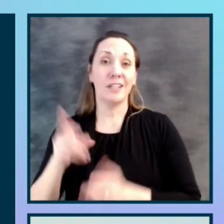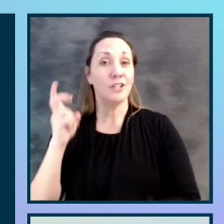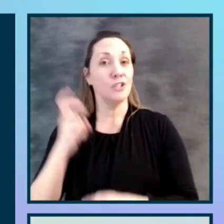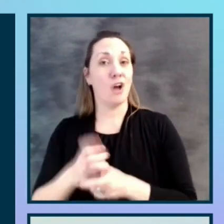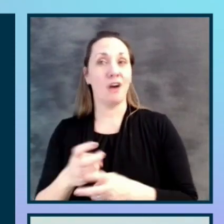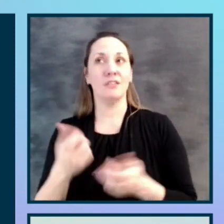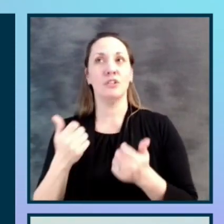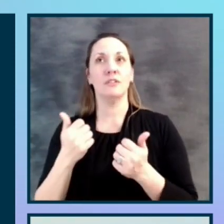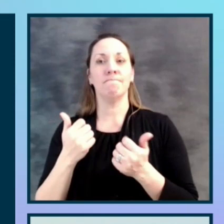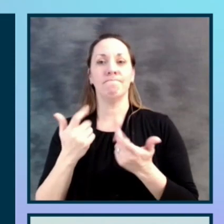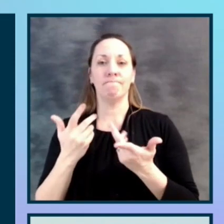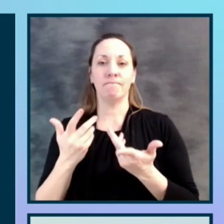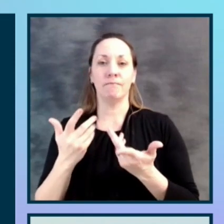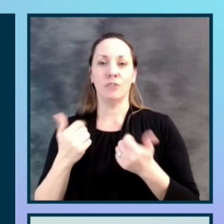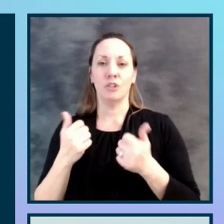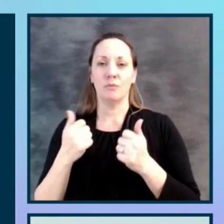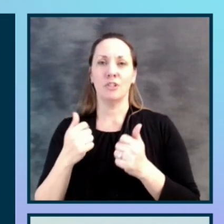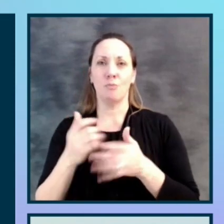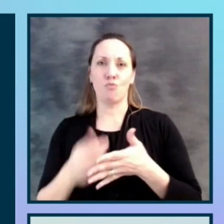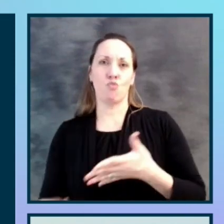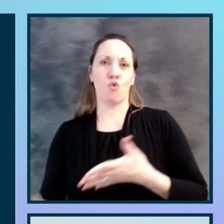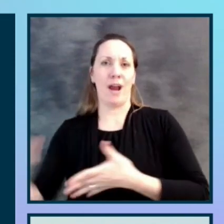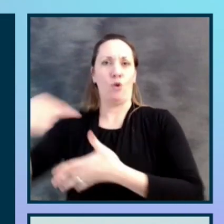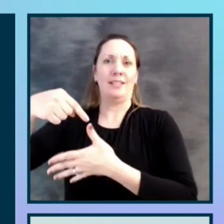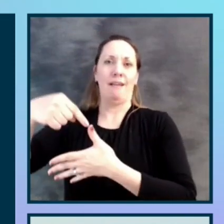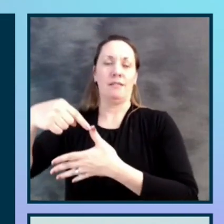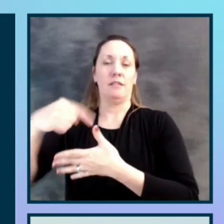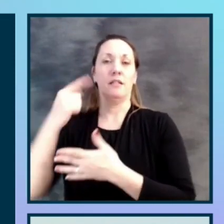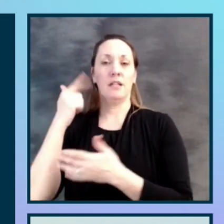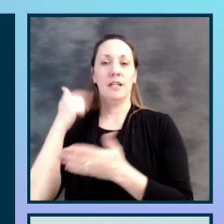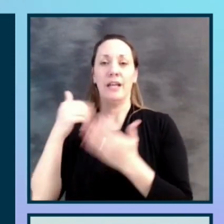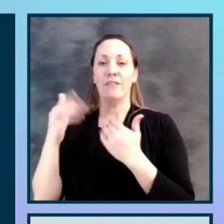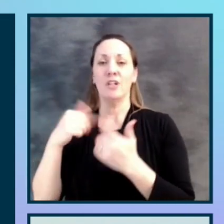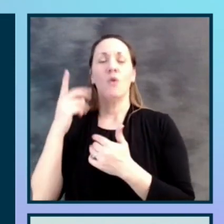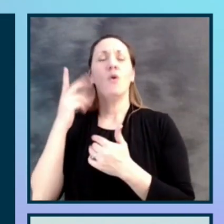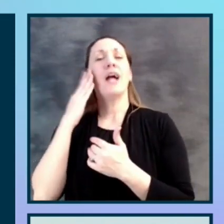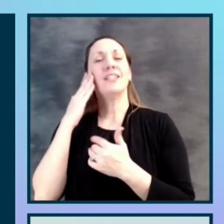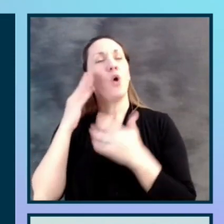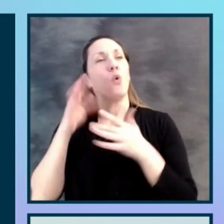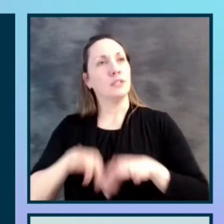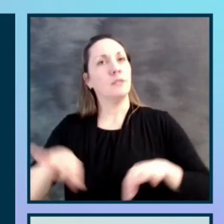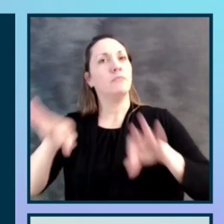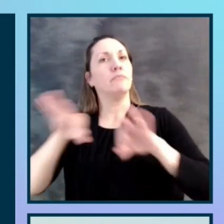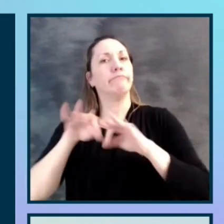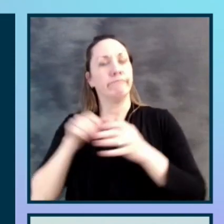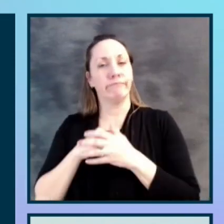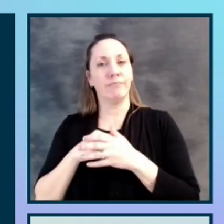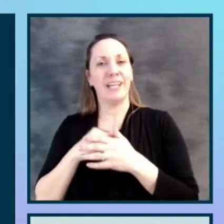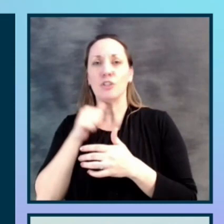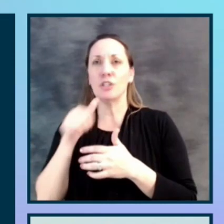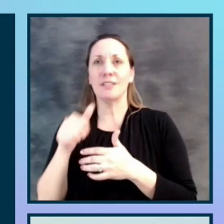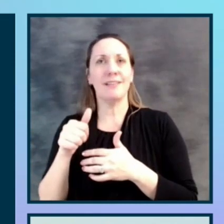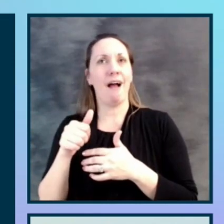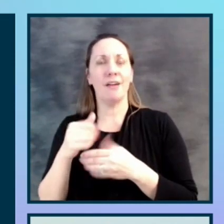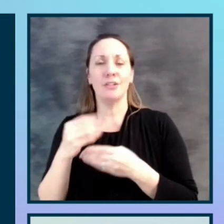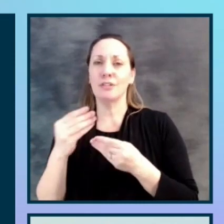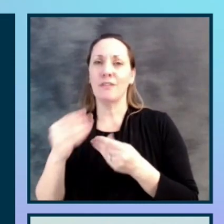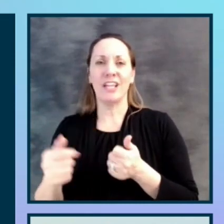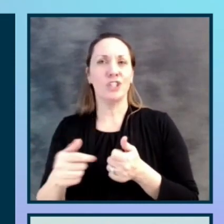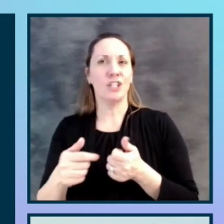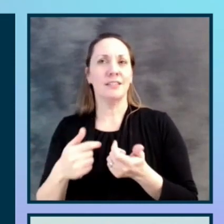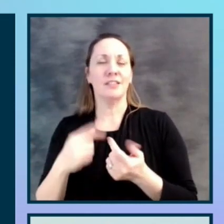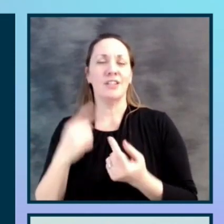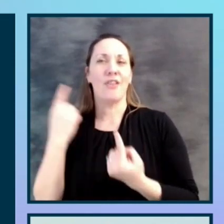prioritized. It's because even though advocacy is crucial and impactful, it's just not sufficient to bring about a